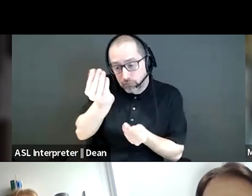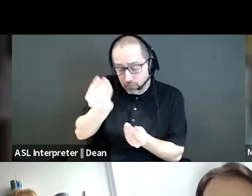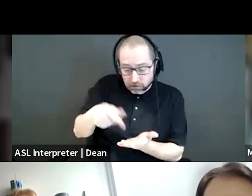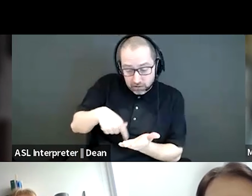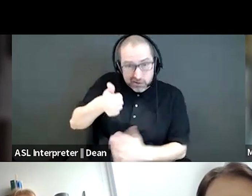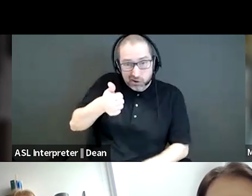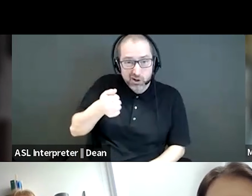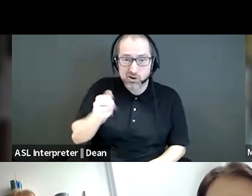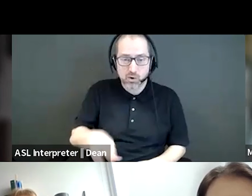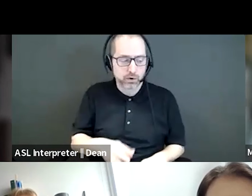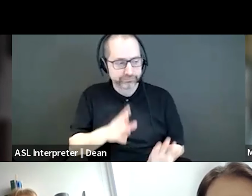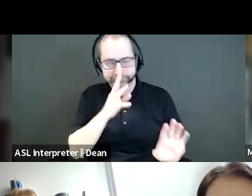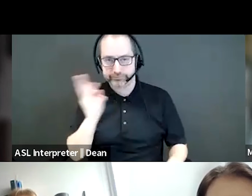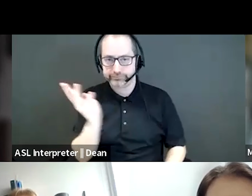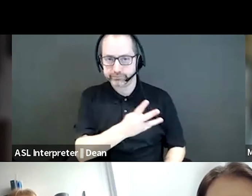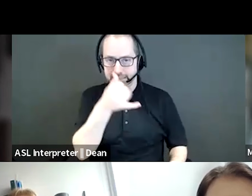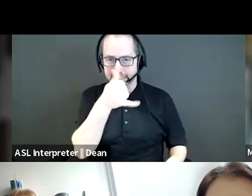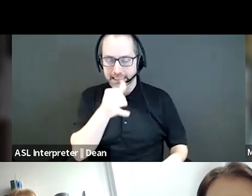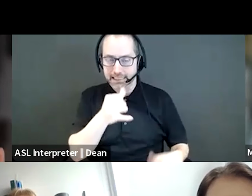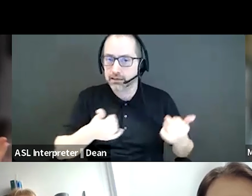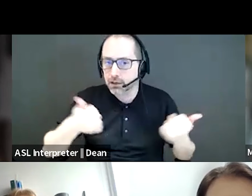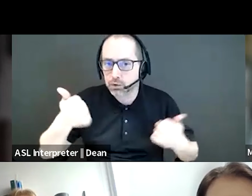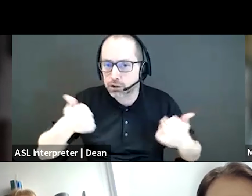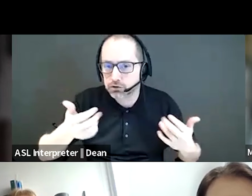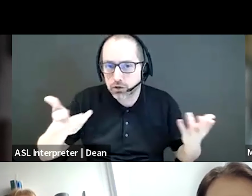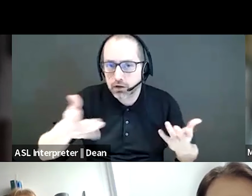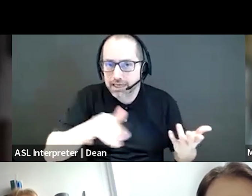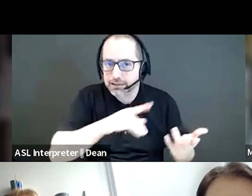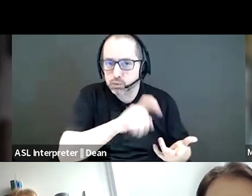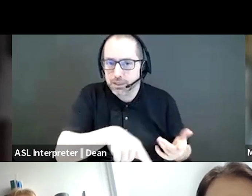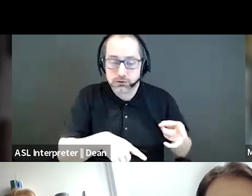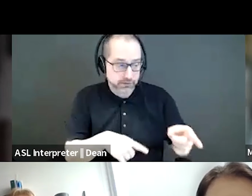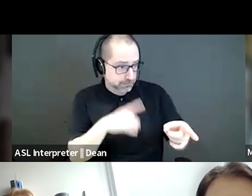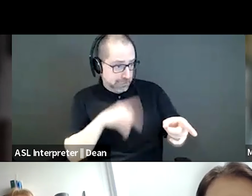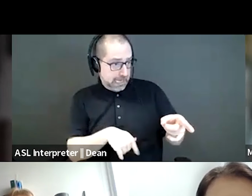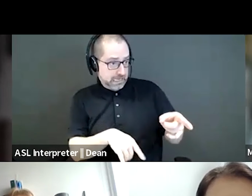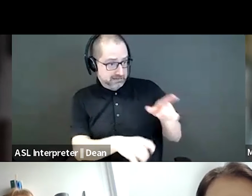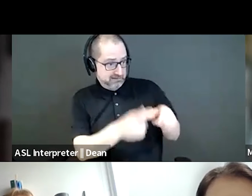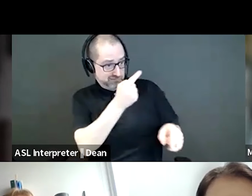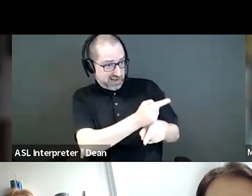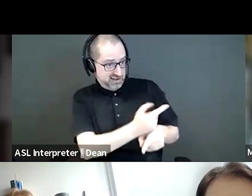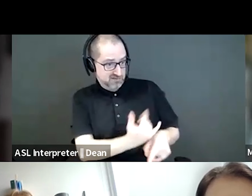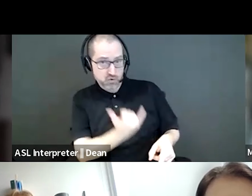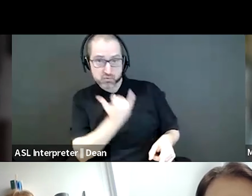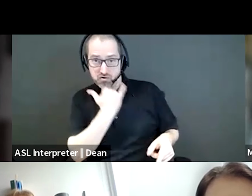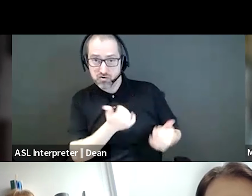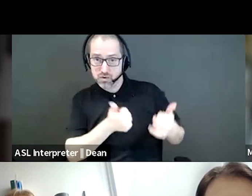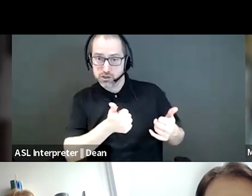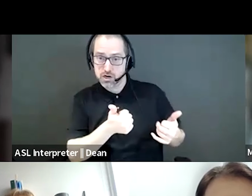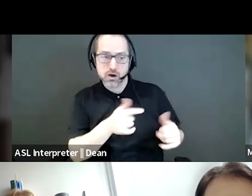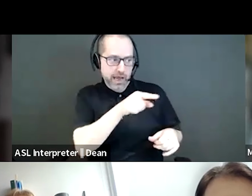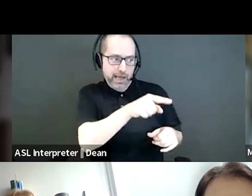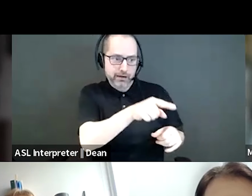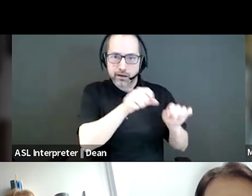you. So is it measuring what it's saying it's supposed to measure? And does it have predictive power? So